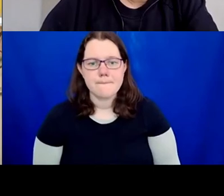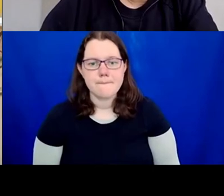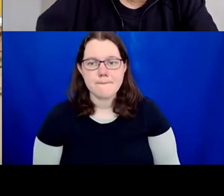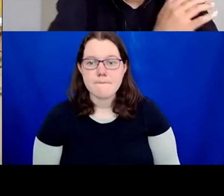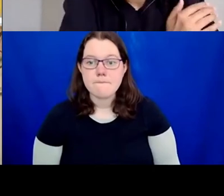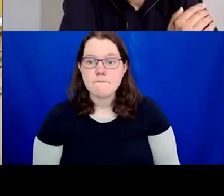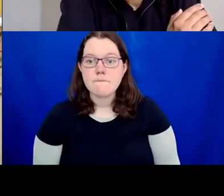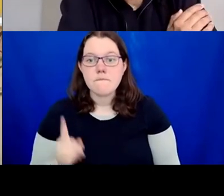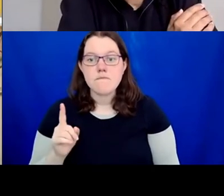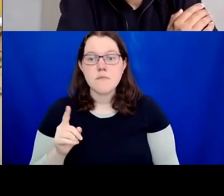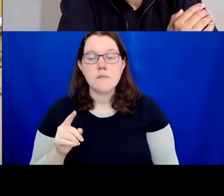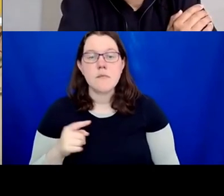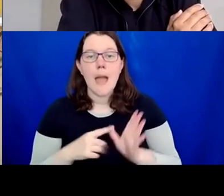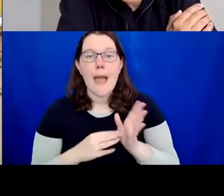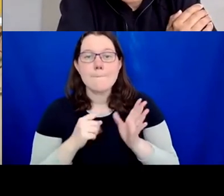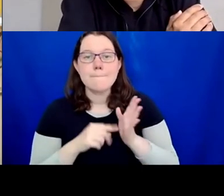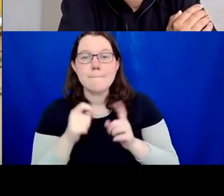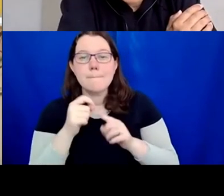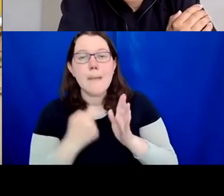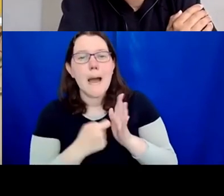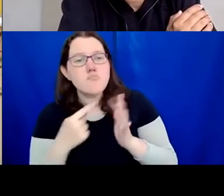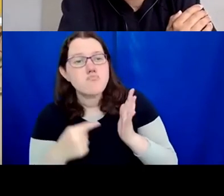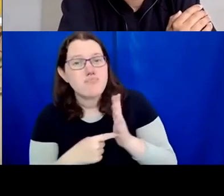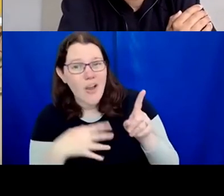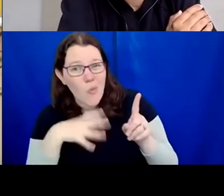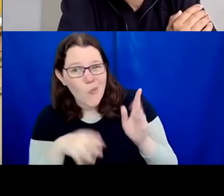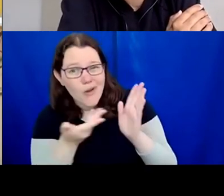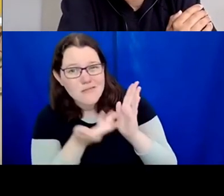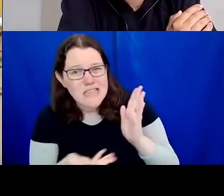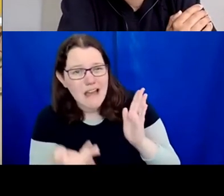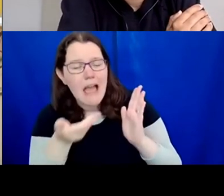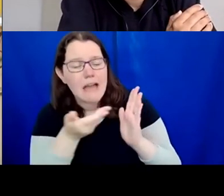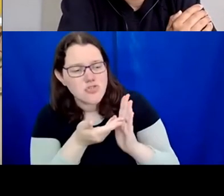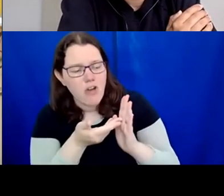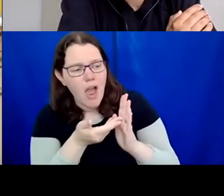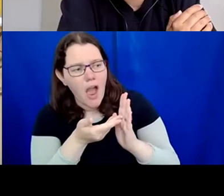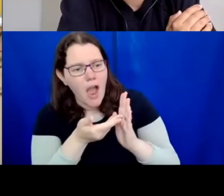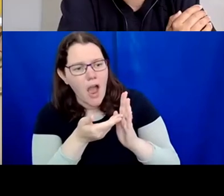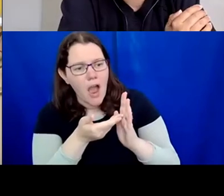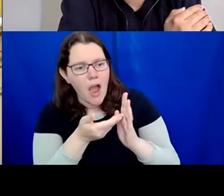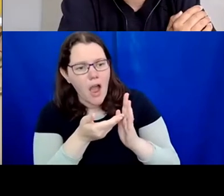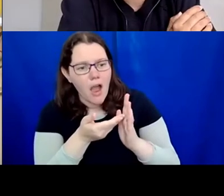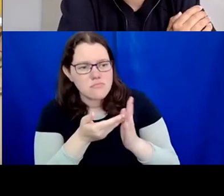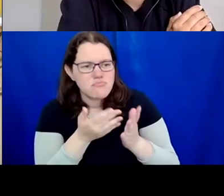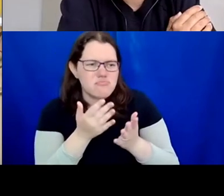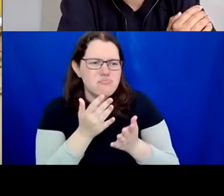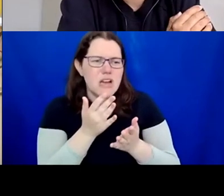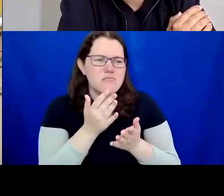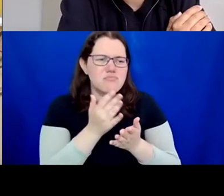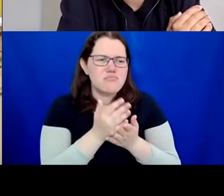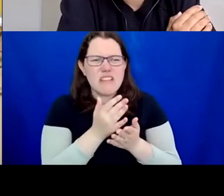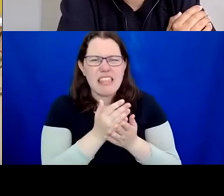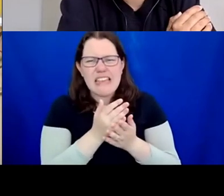Aidan, and I just wanted to kind of add, and in some ways it kind of, in a very light way, responds to what